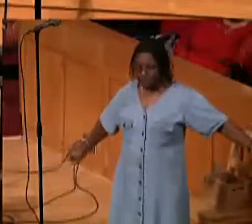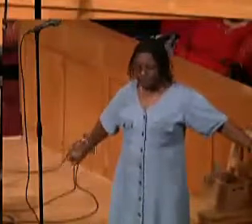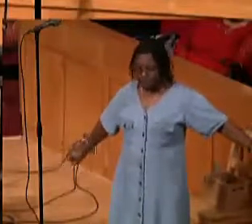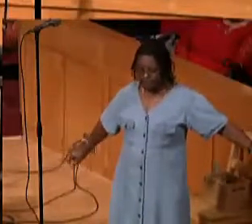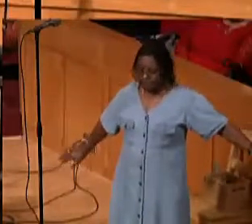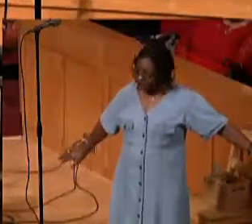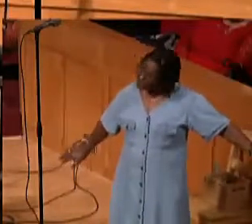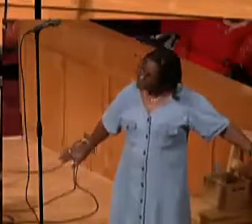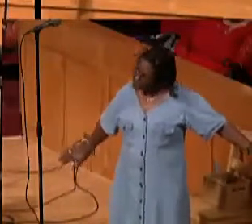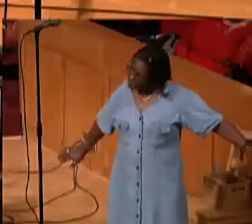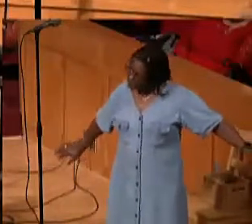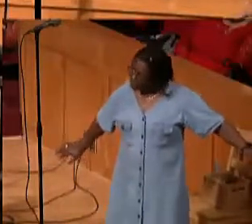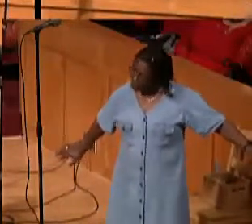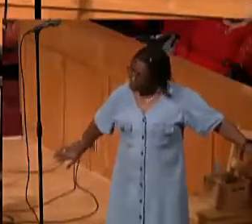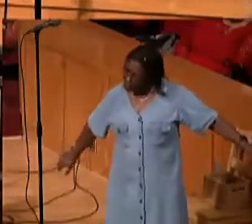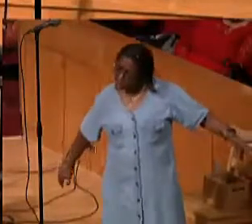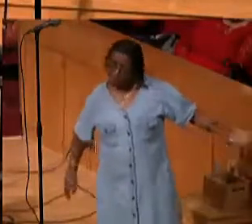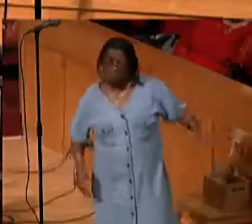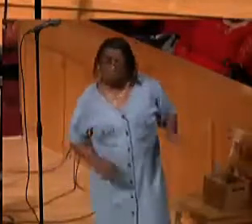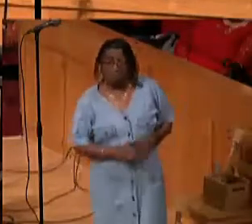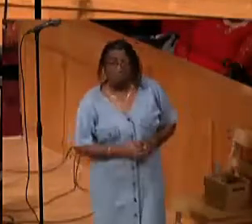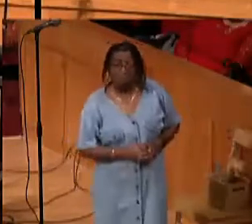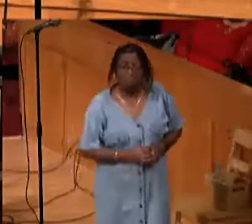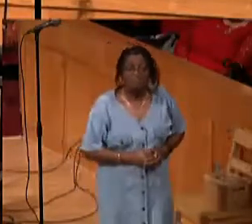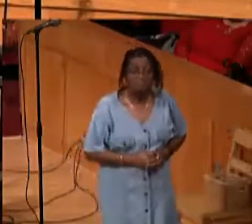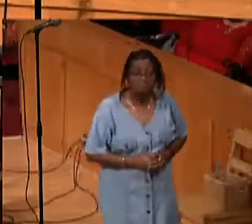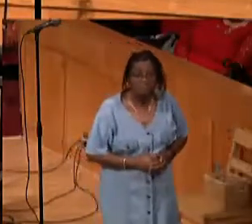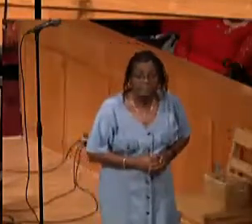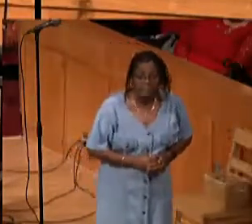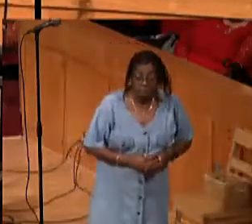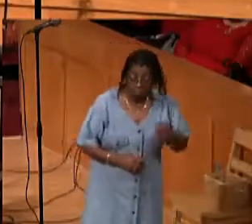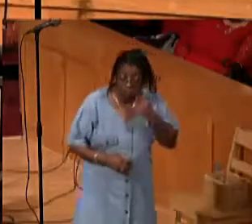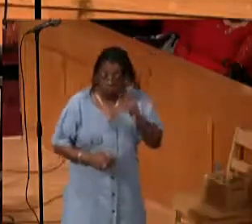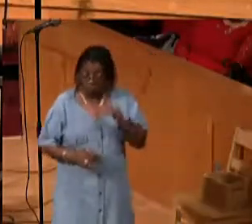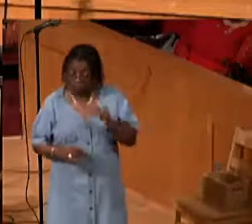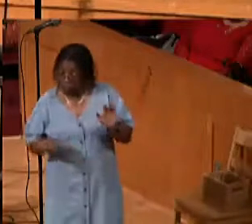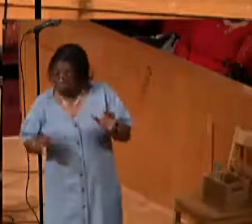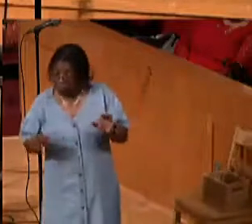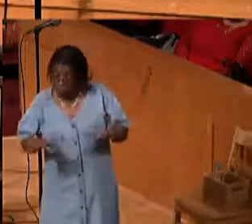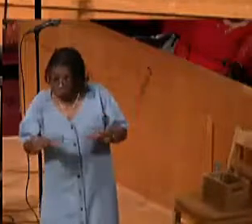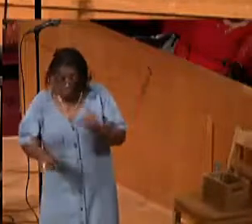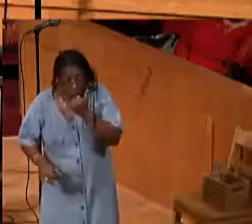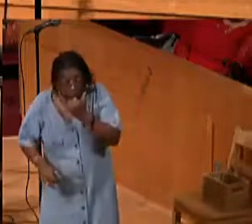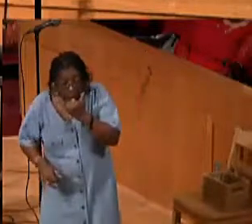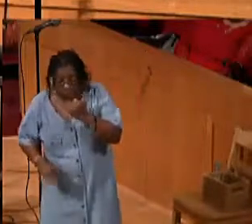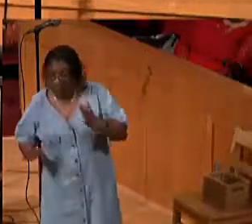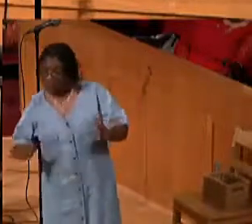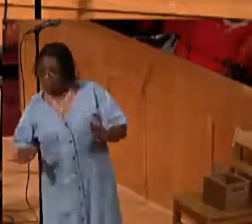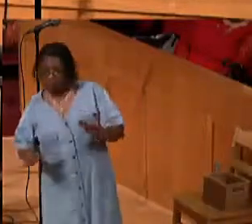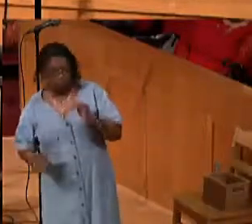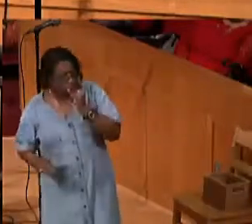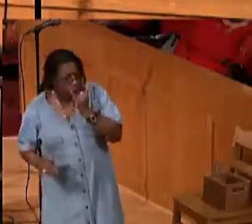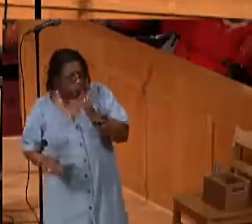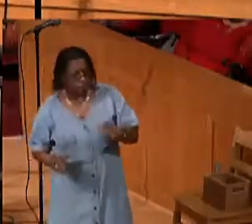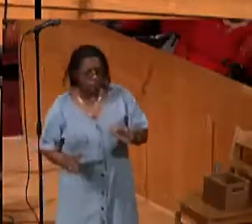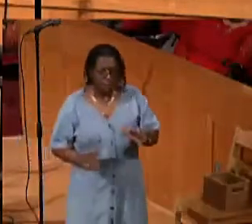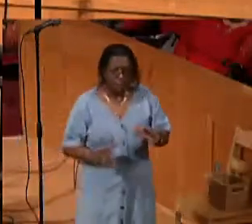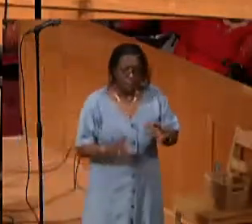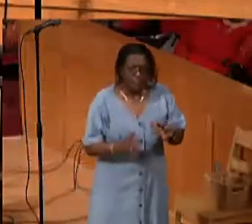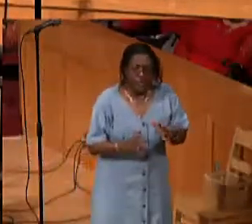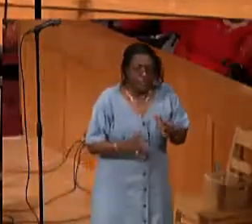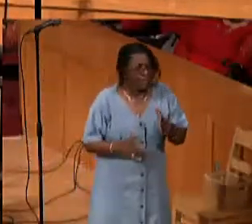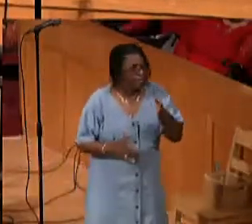has held God back. Do I have a witness here? When we went wrong, God says, that's enough. I'm bringing them home. Jesus says, give them another